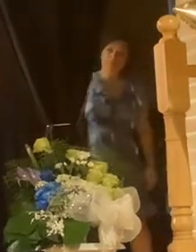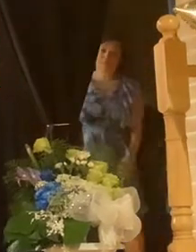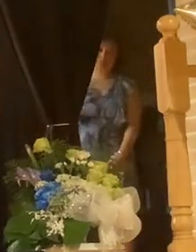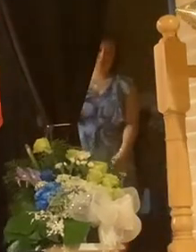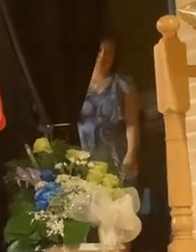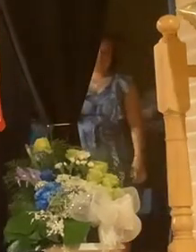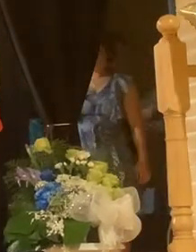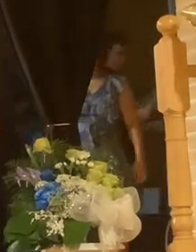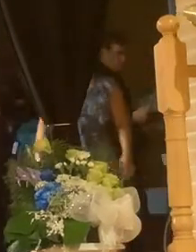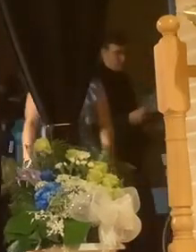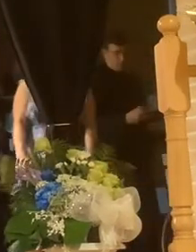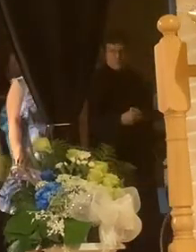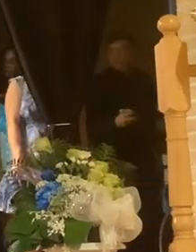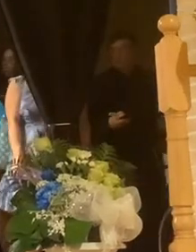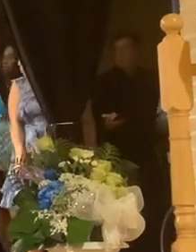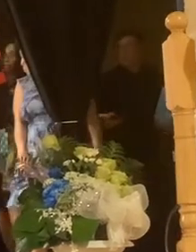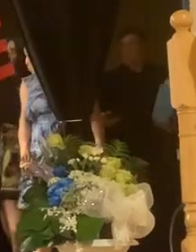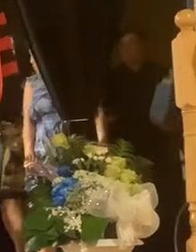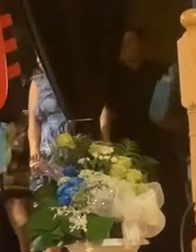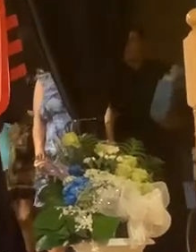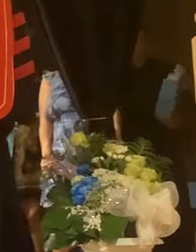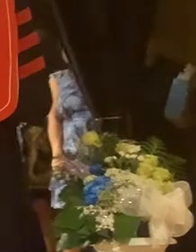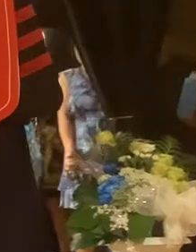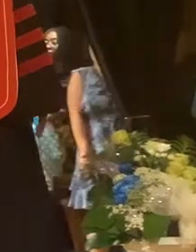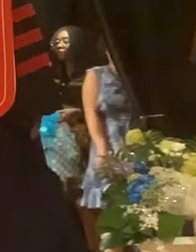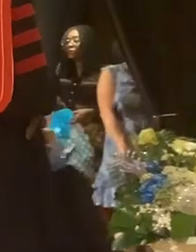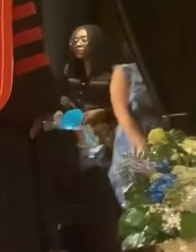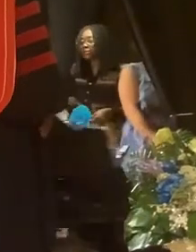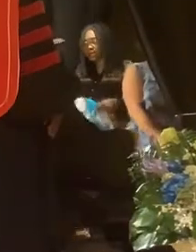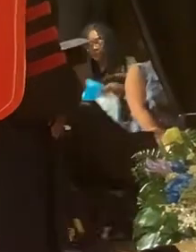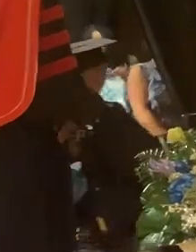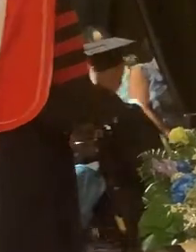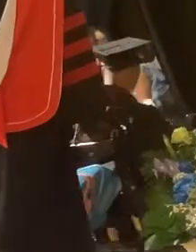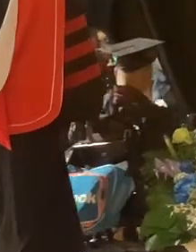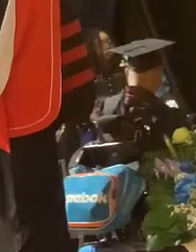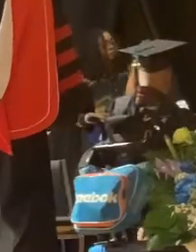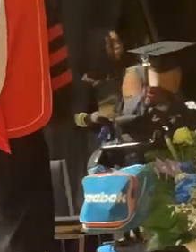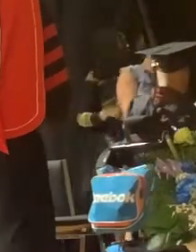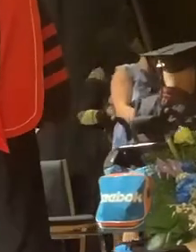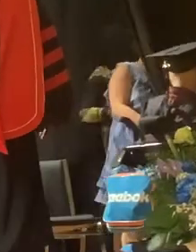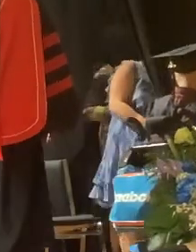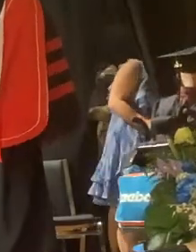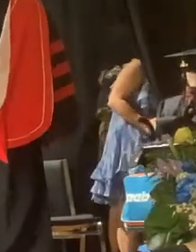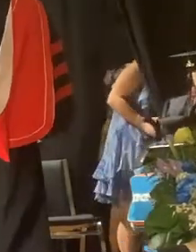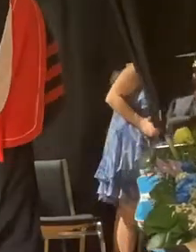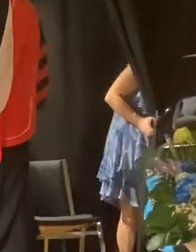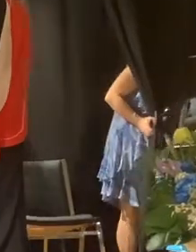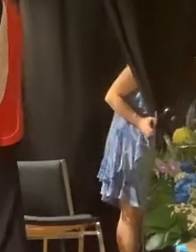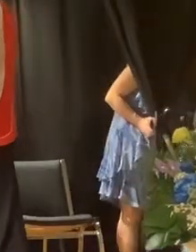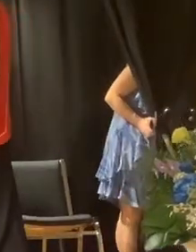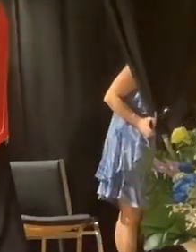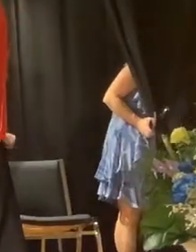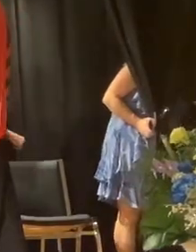Next, I would like to call up Nega Morza Sivi.